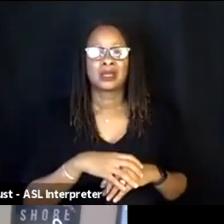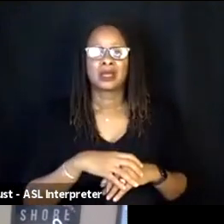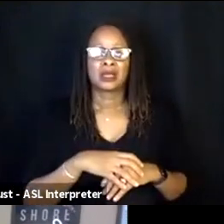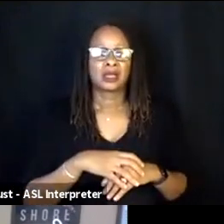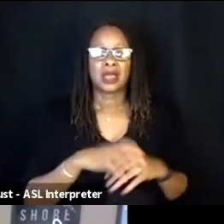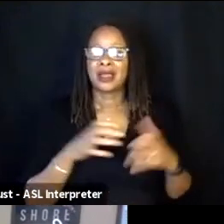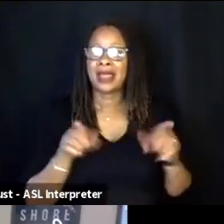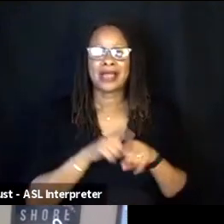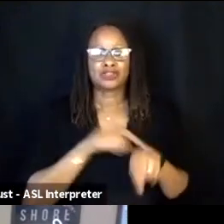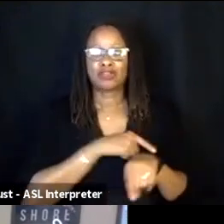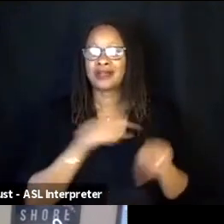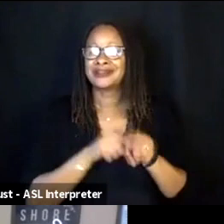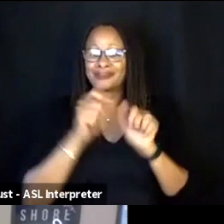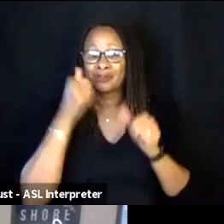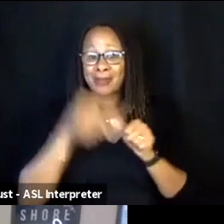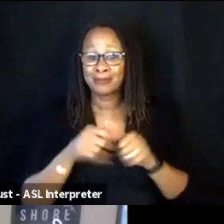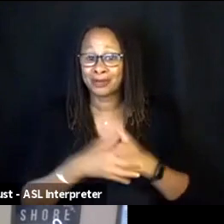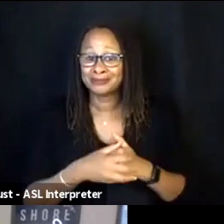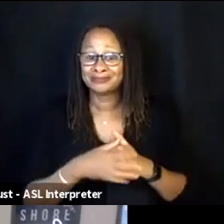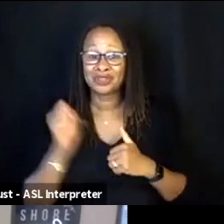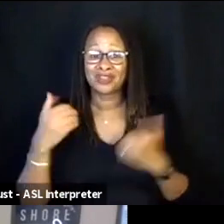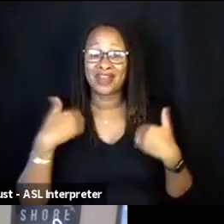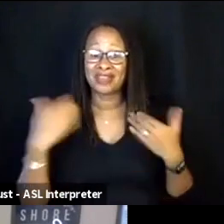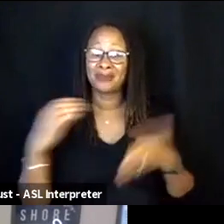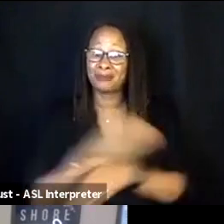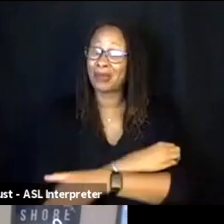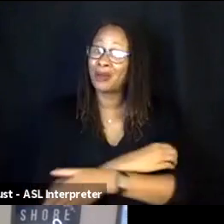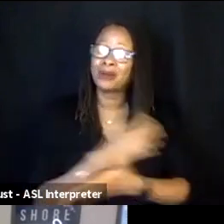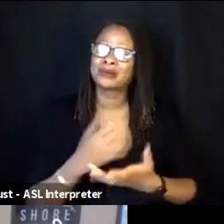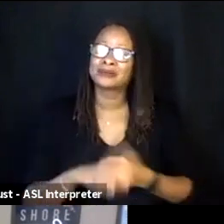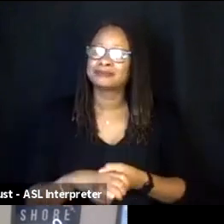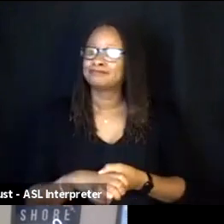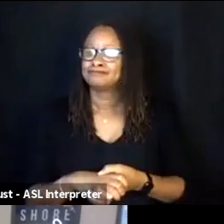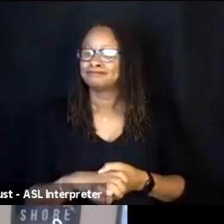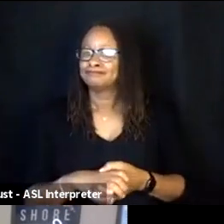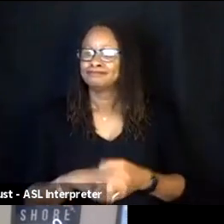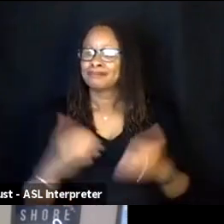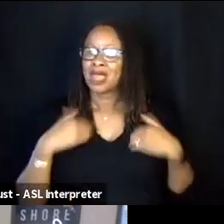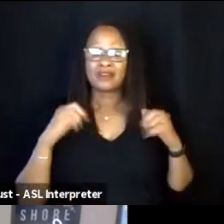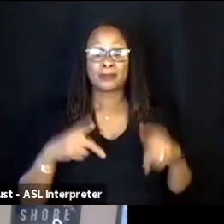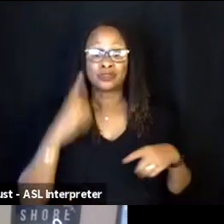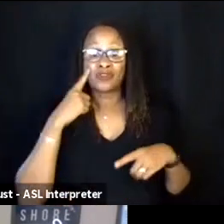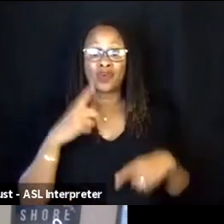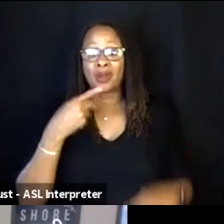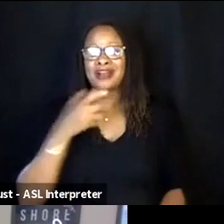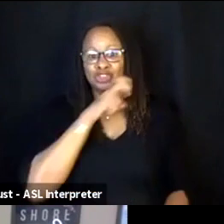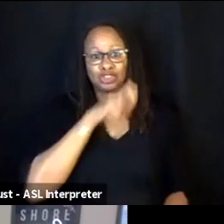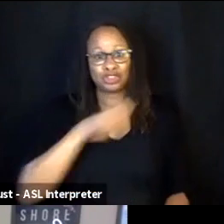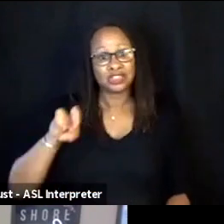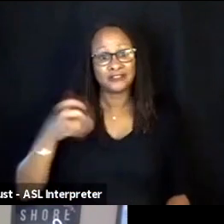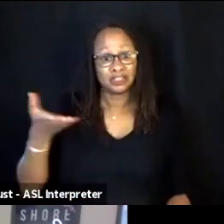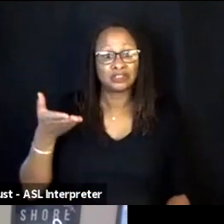long as they can remember. And so there's an opportunity for a paradigm shift, I think,